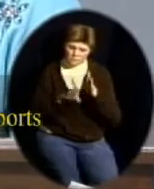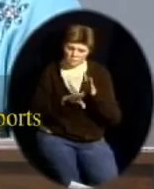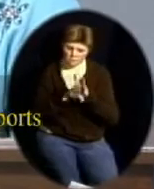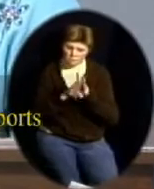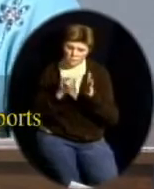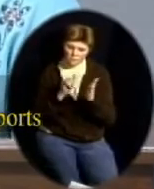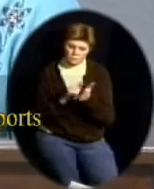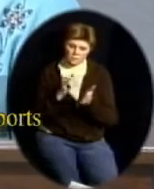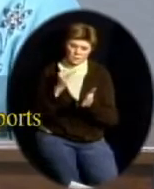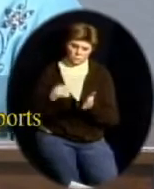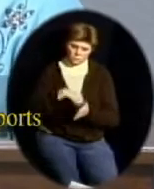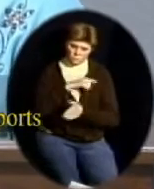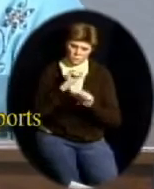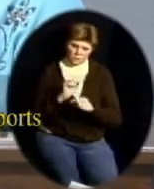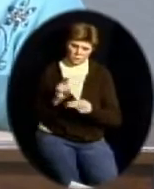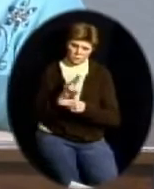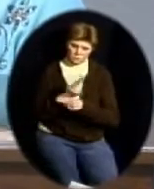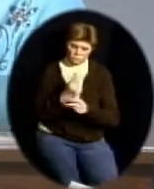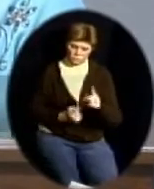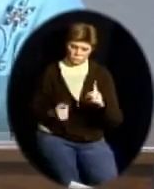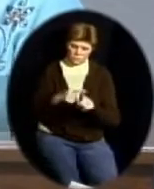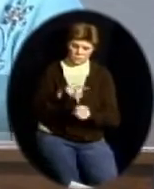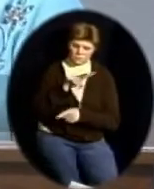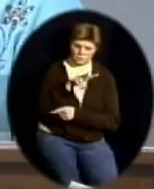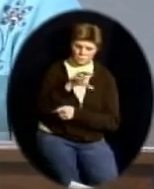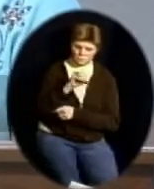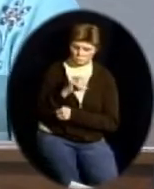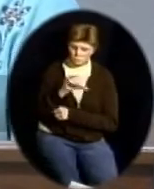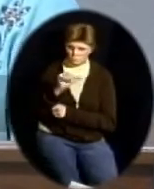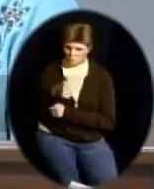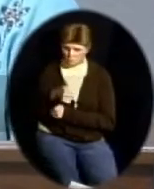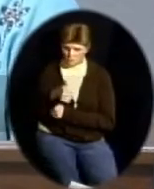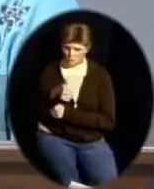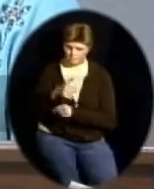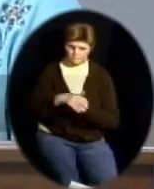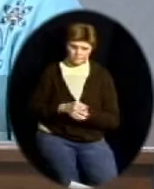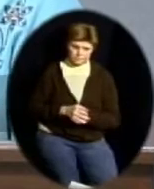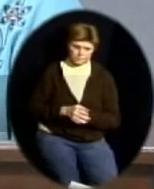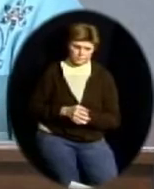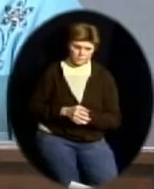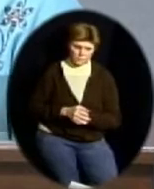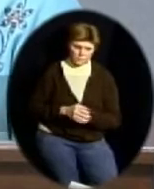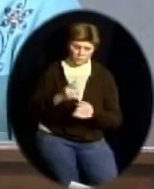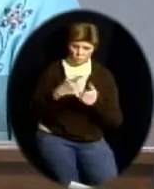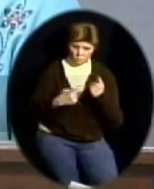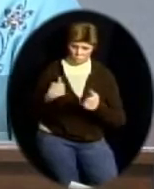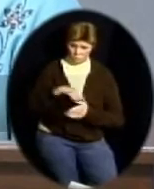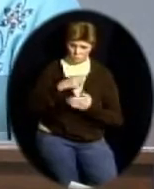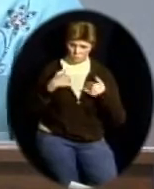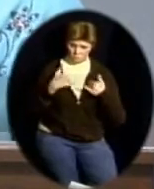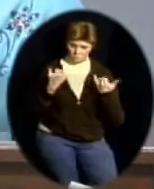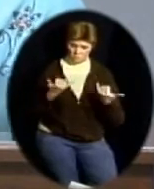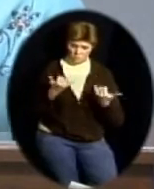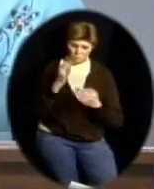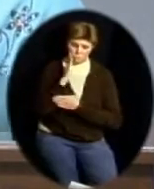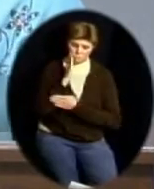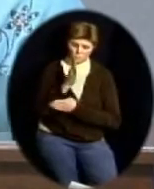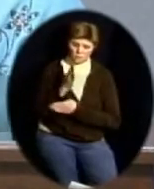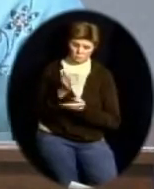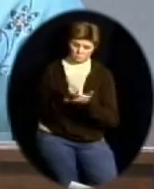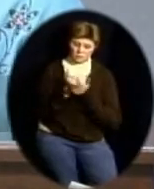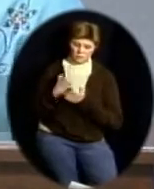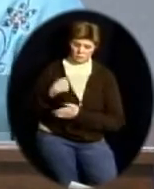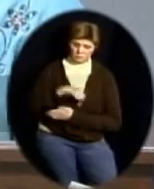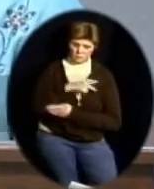on the scorecard that you see is shaded only for the most recent data point. It compares our results to either the highest benchmark that we